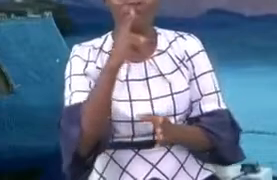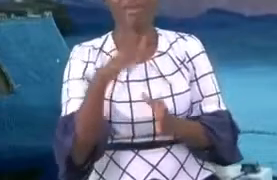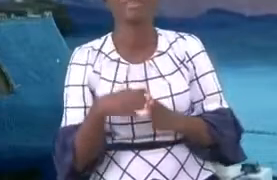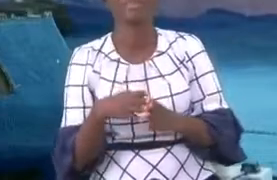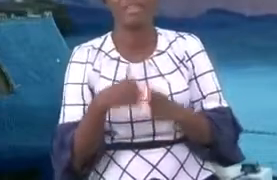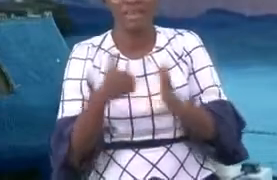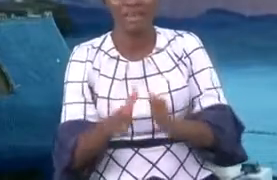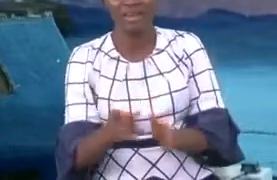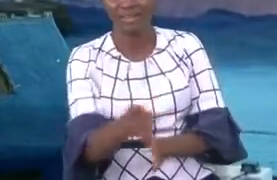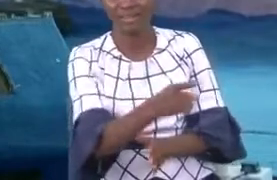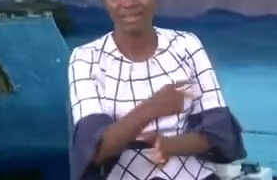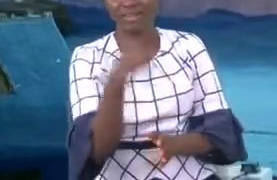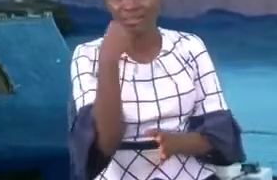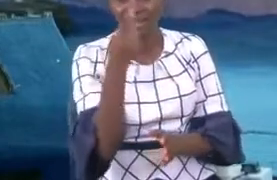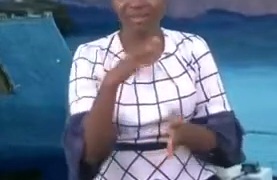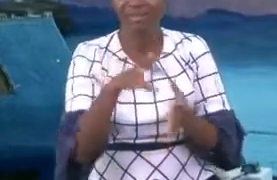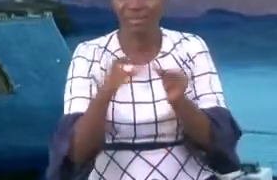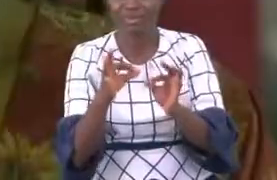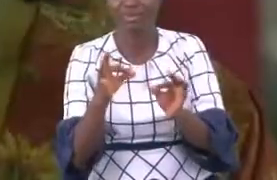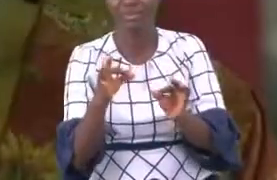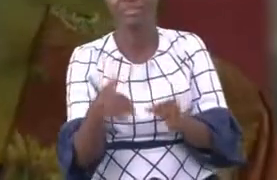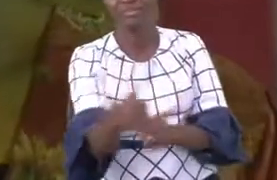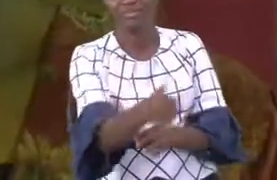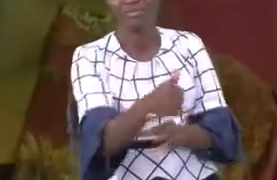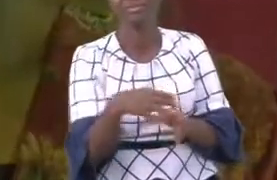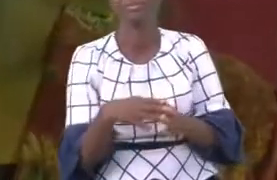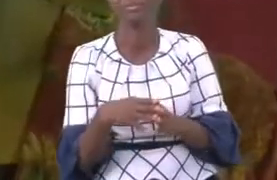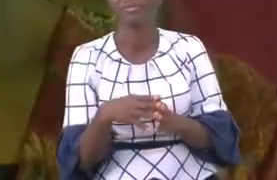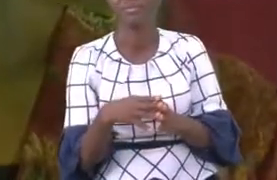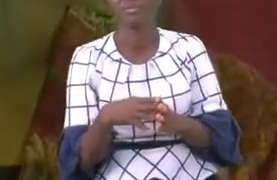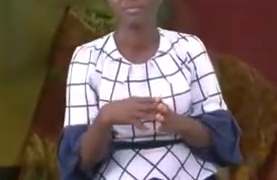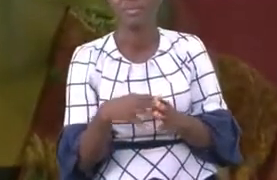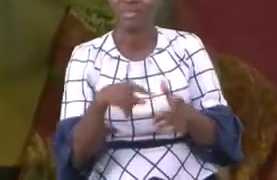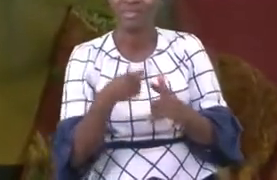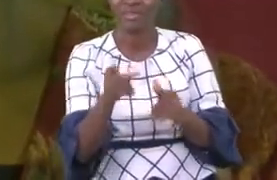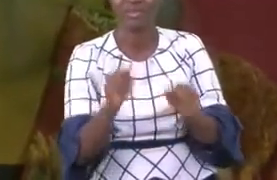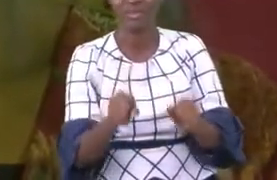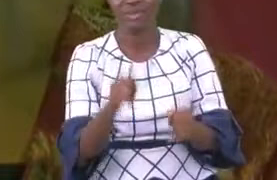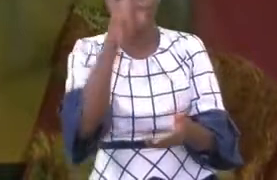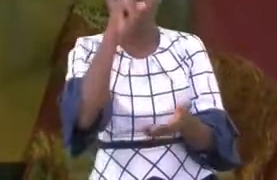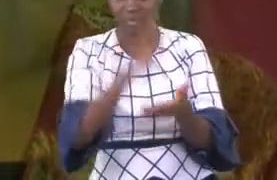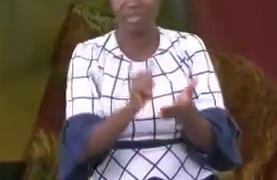think what God will do for you tonight.